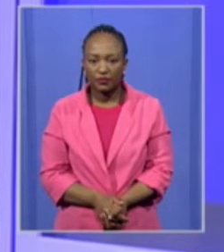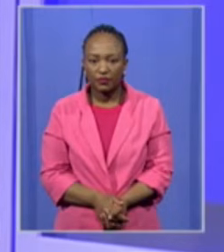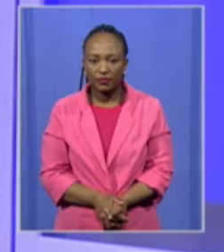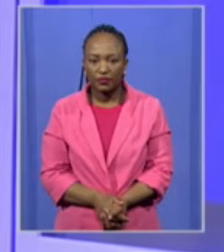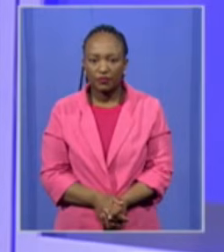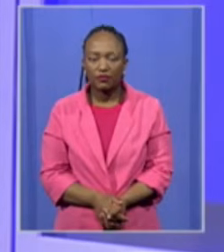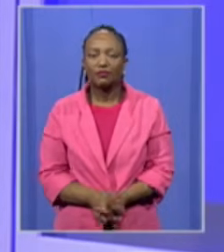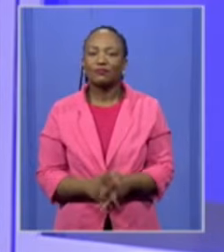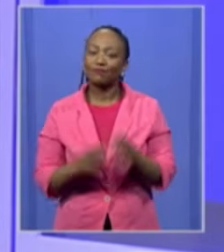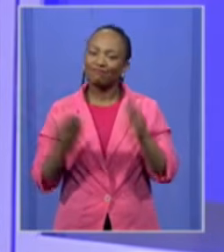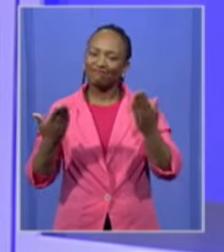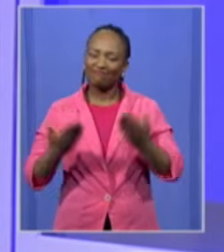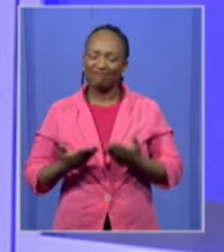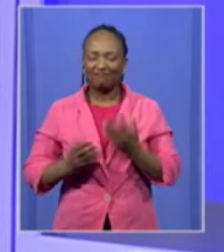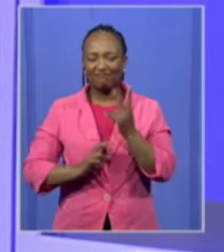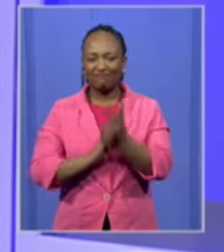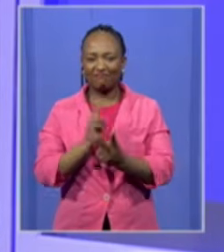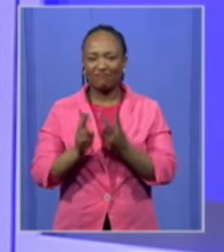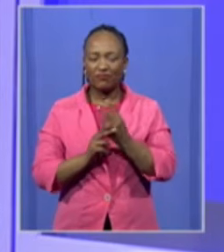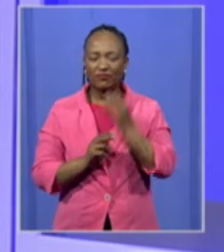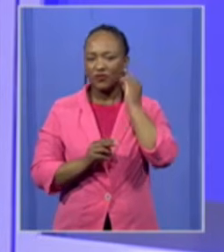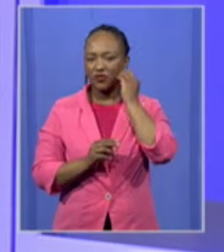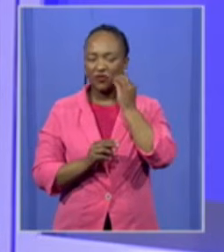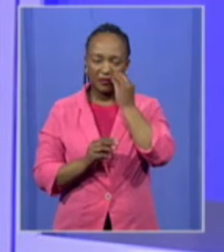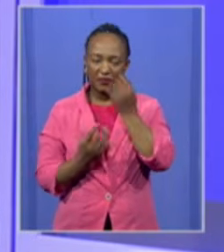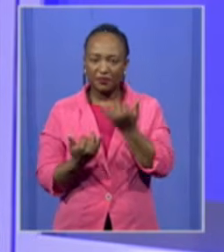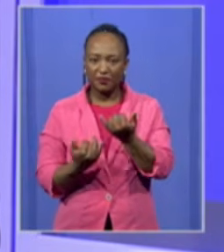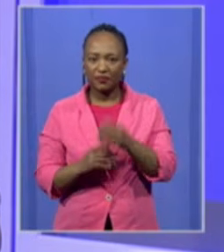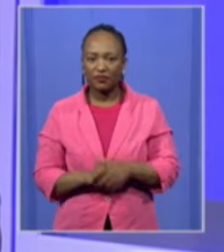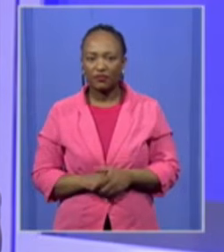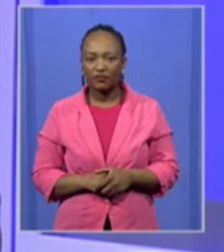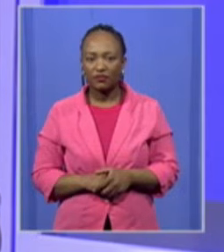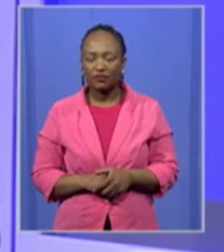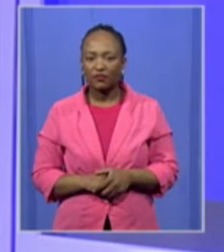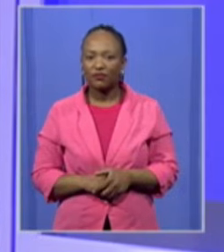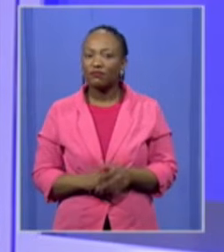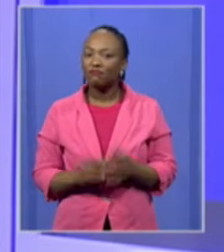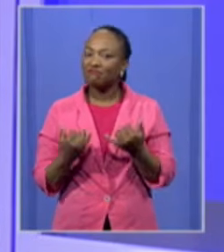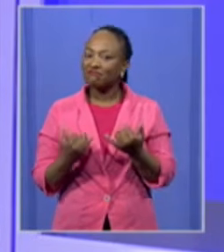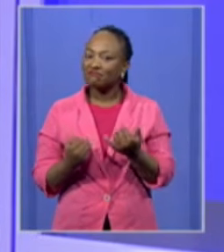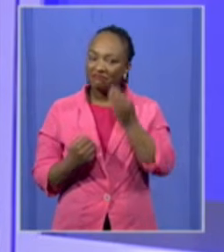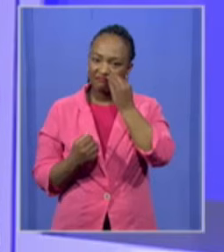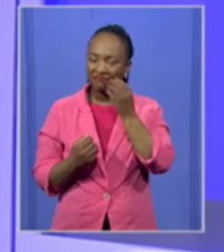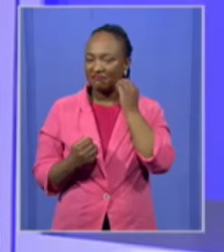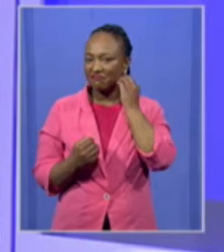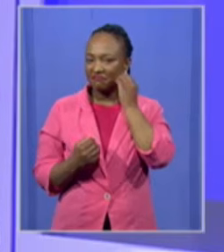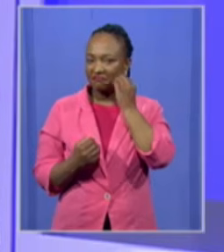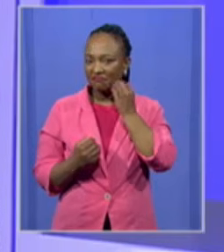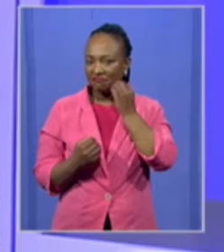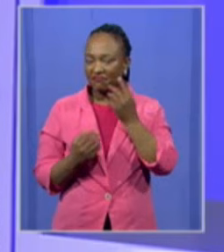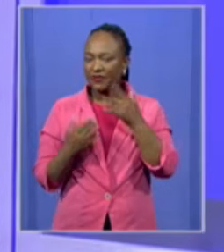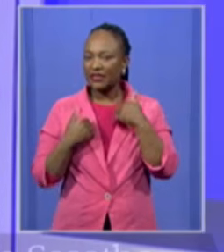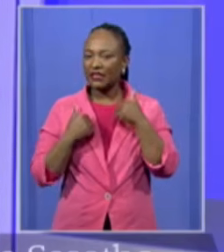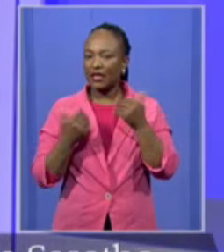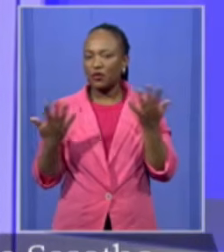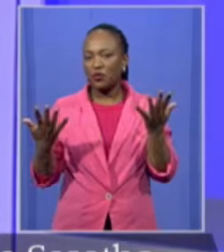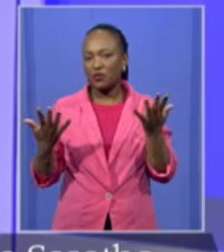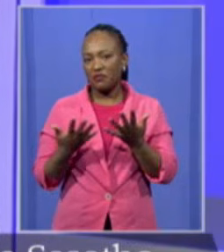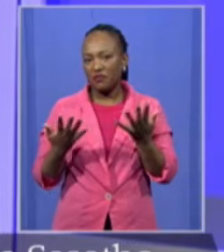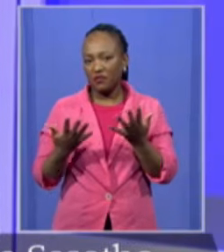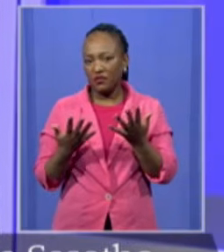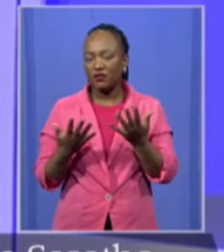re boetse re a amoela gasong ya ditaba tsa Sesotho jwale ha re bone mo ditaba tsena tsa Sesotho di qadileng